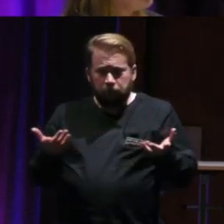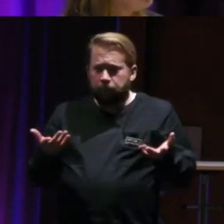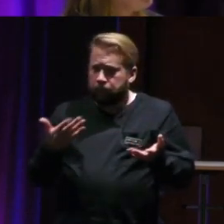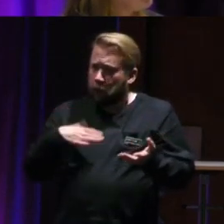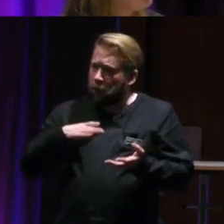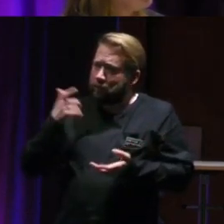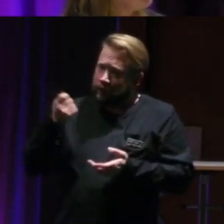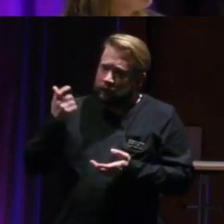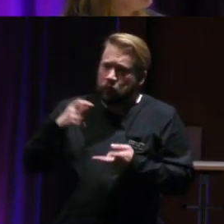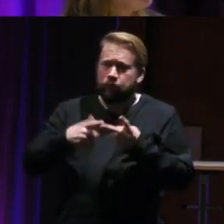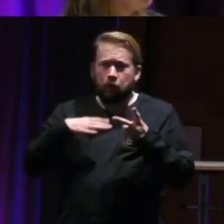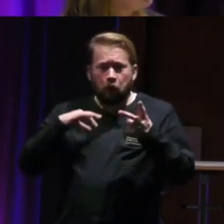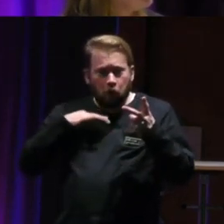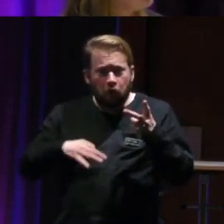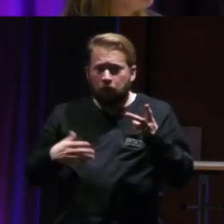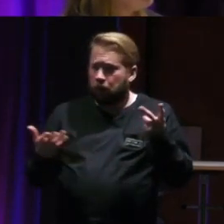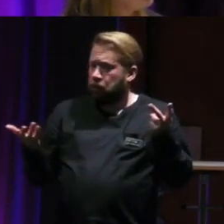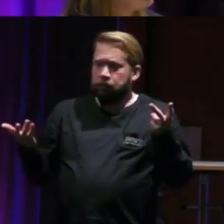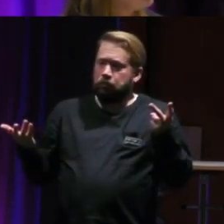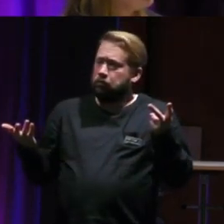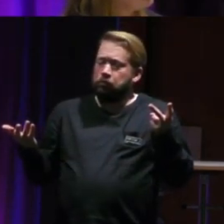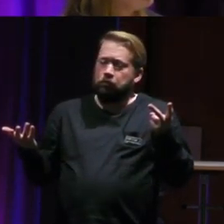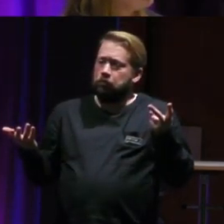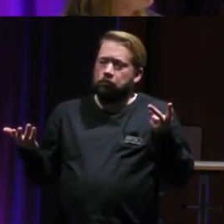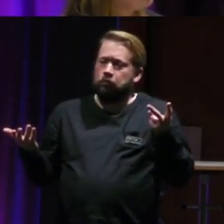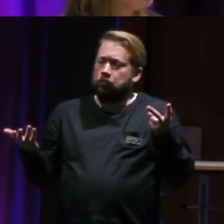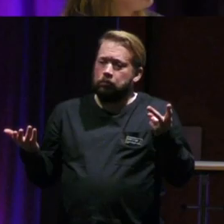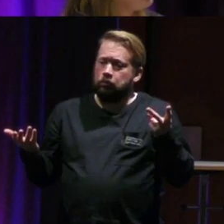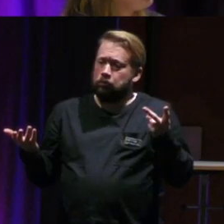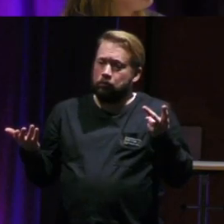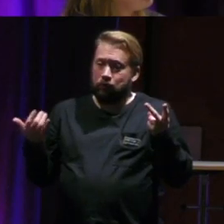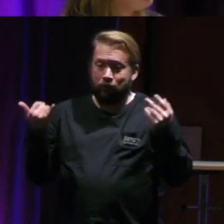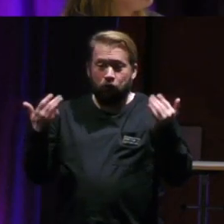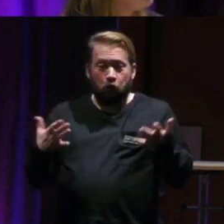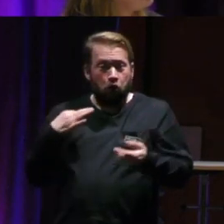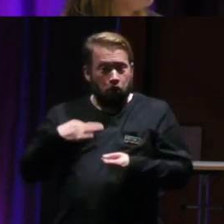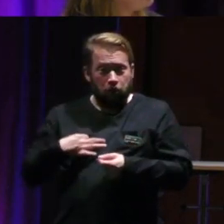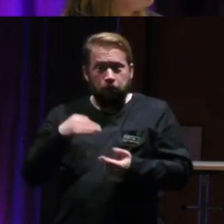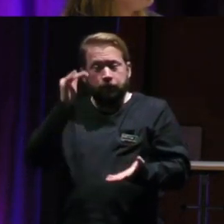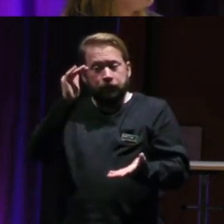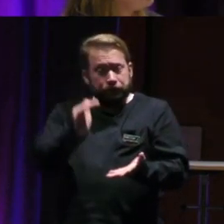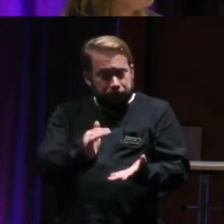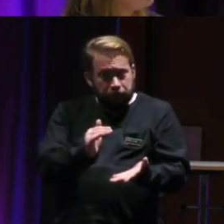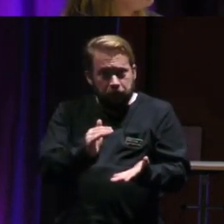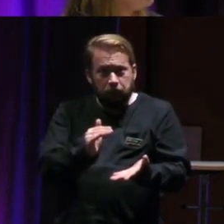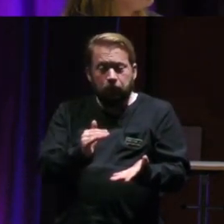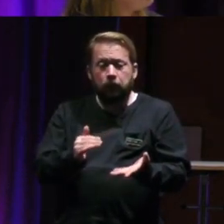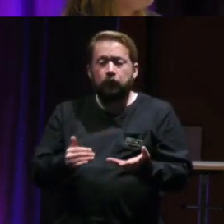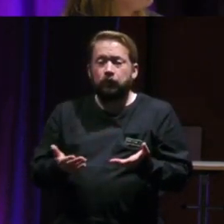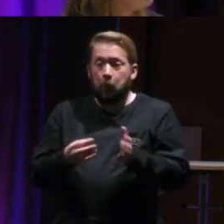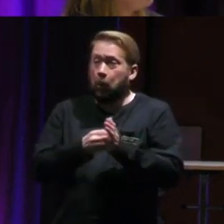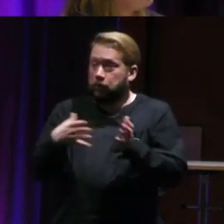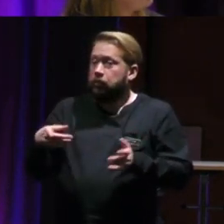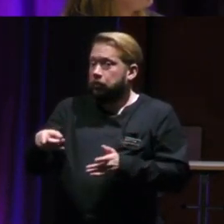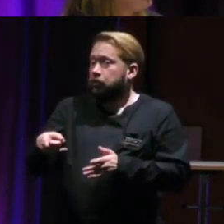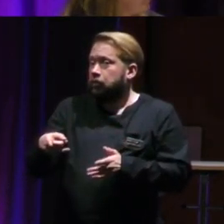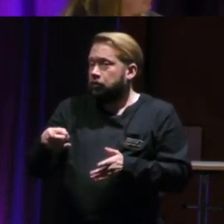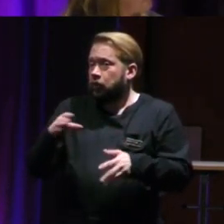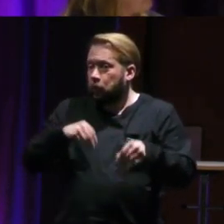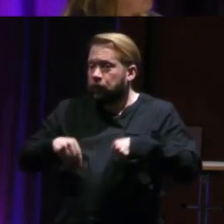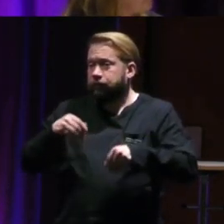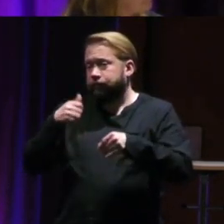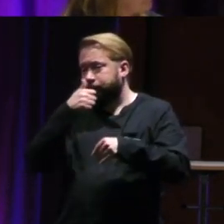salaries. That's why it's going. They are going down the salaries. So that's because of the Olympics,